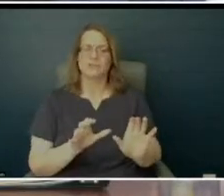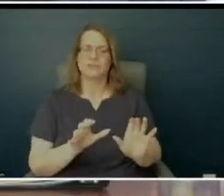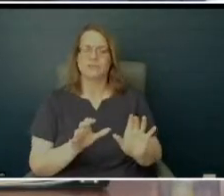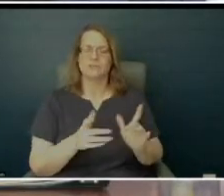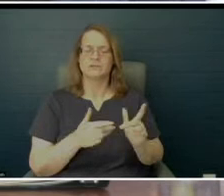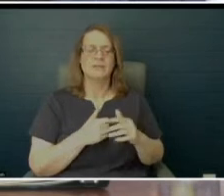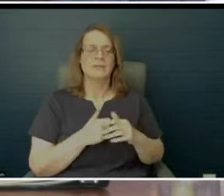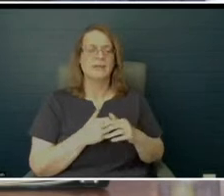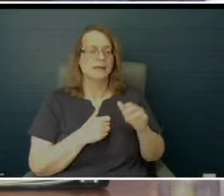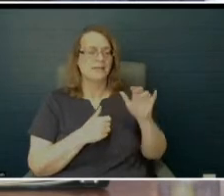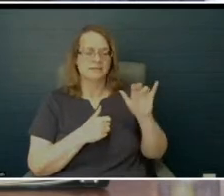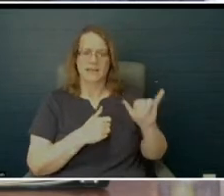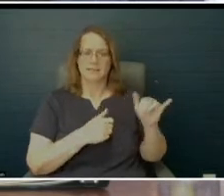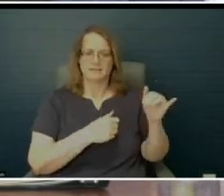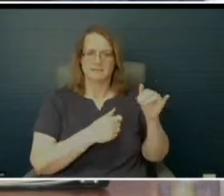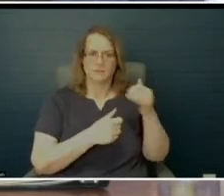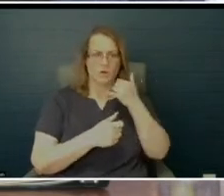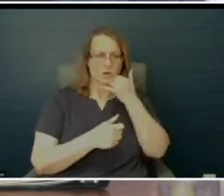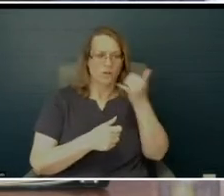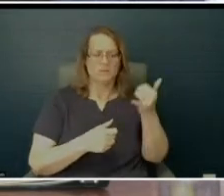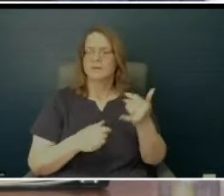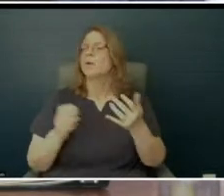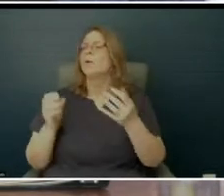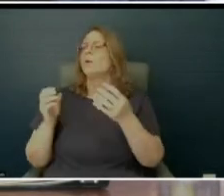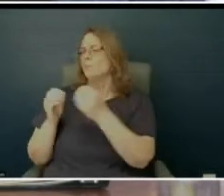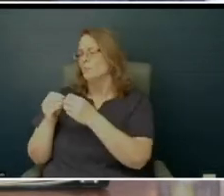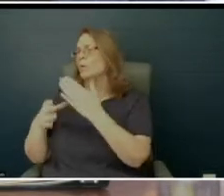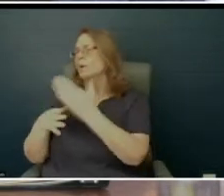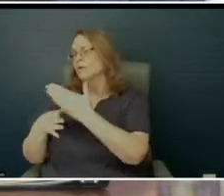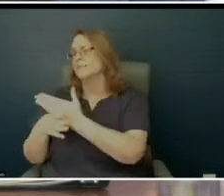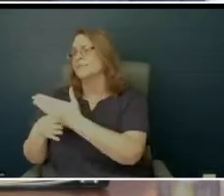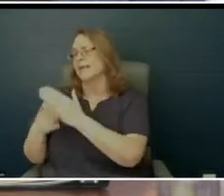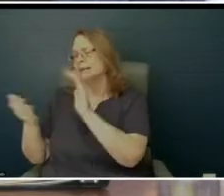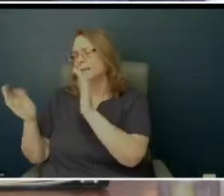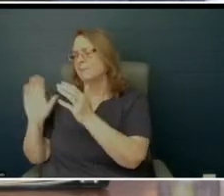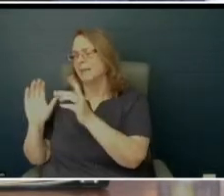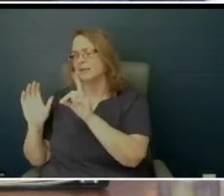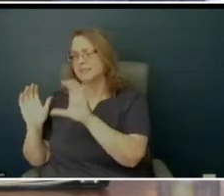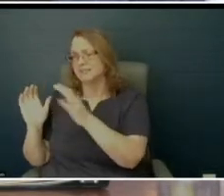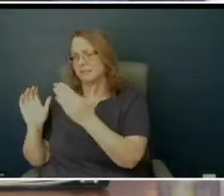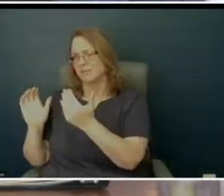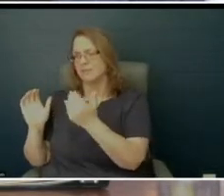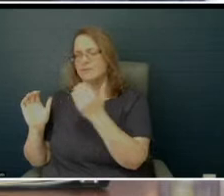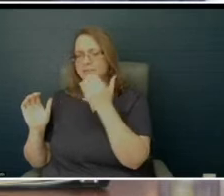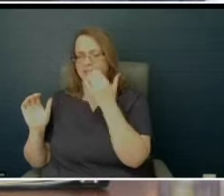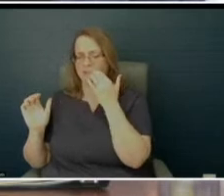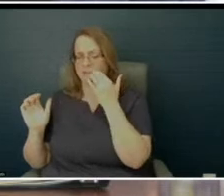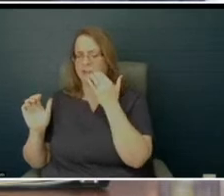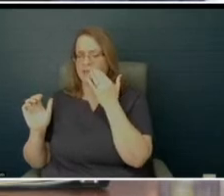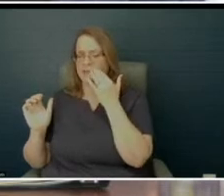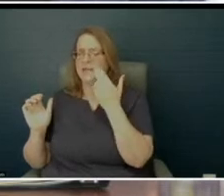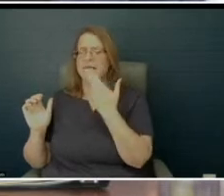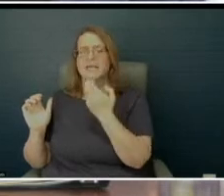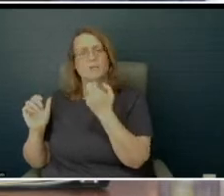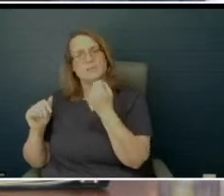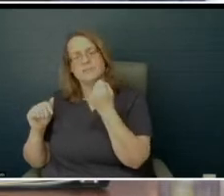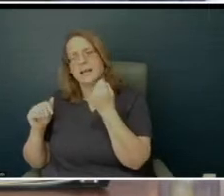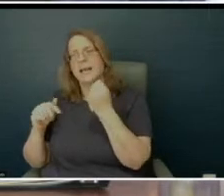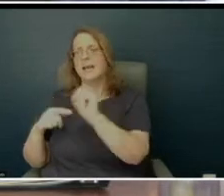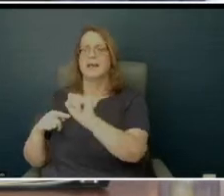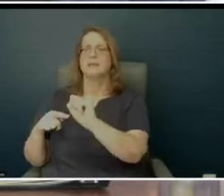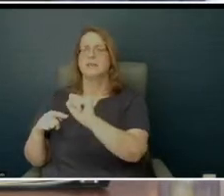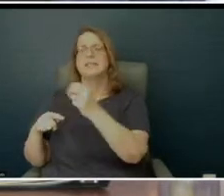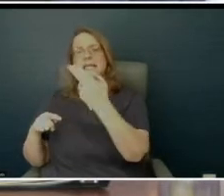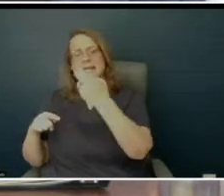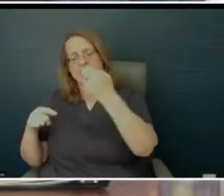15th. The president, throughout all of these meetings and telephone conversations, was adamant that he had won and that we were not doing our